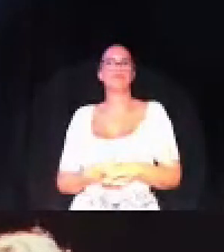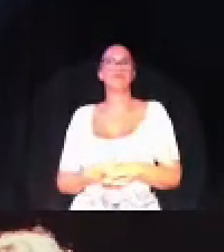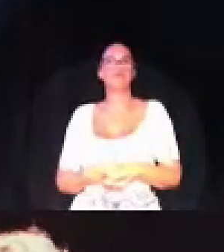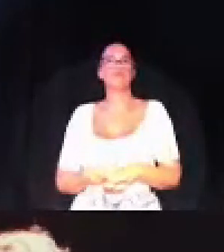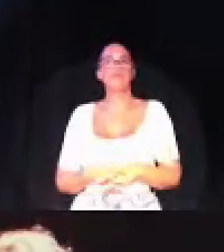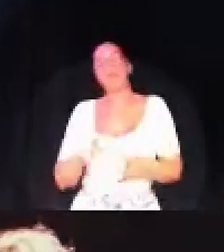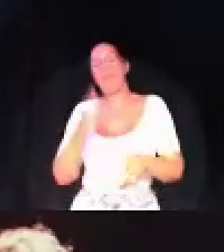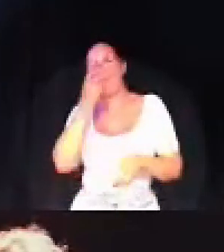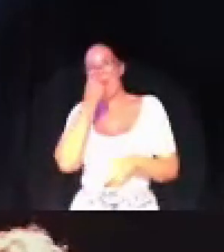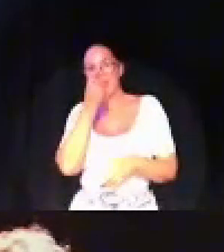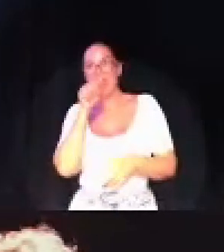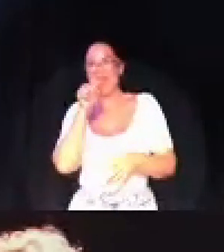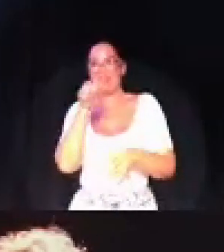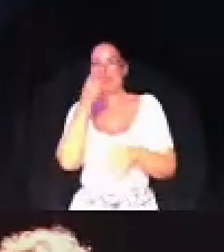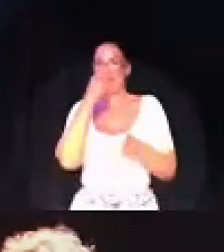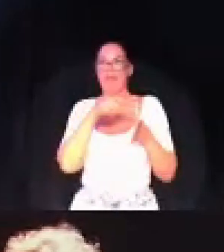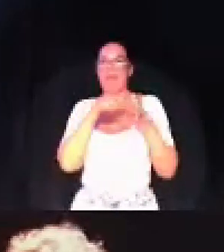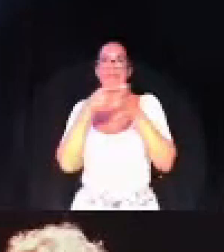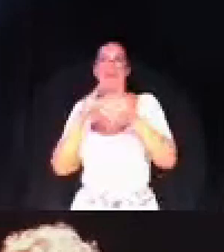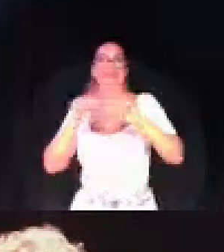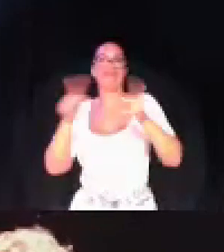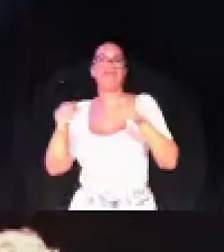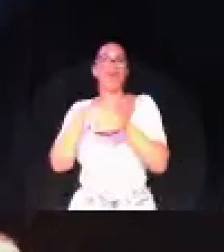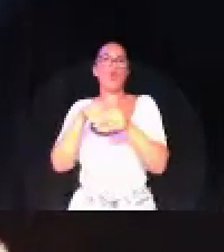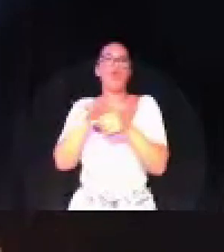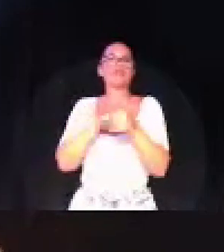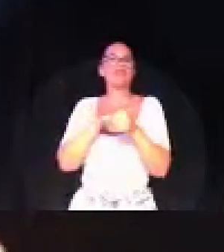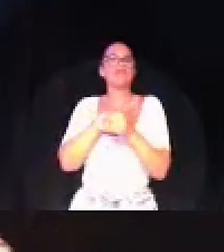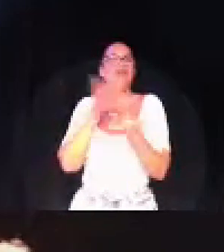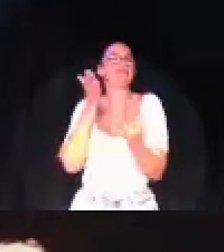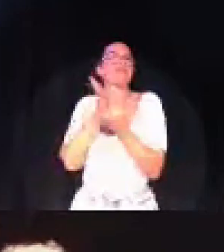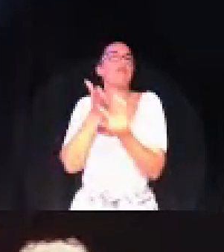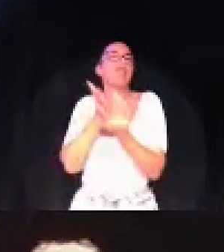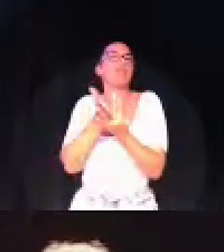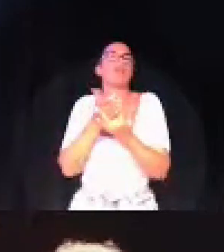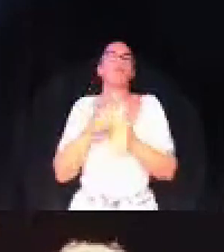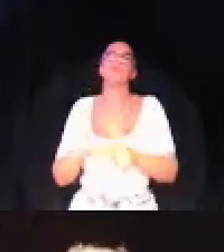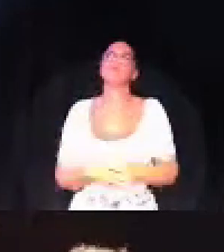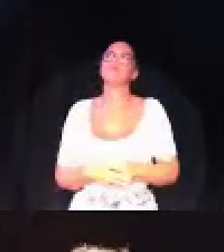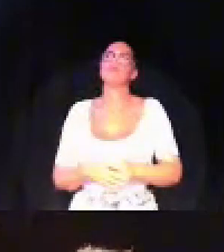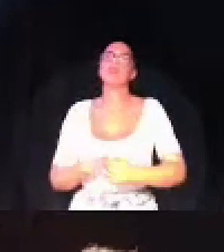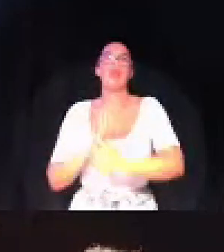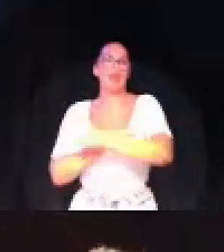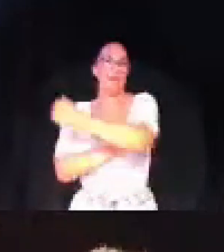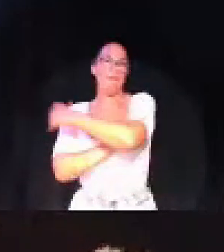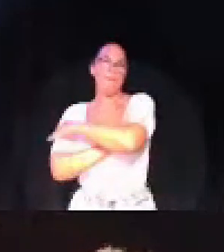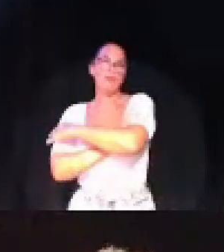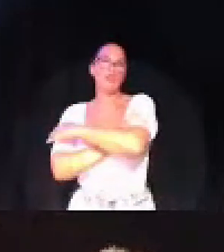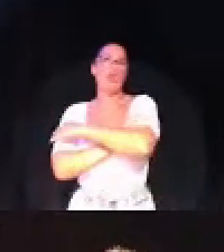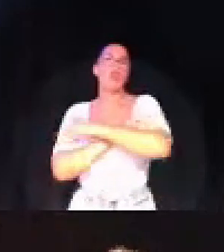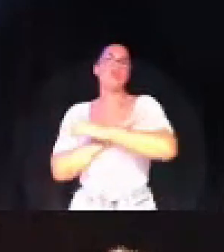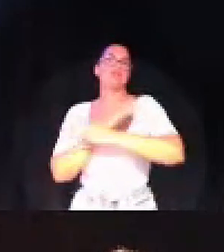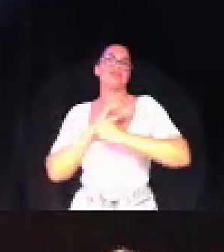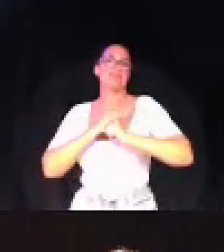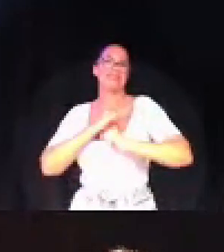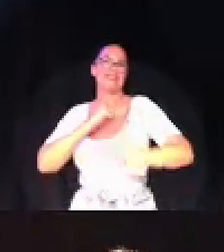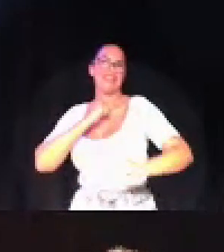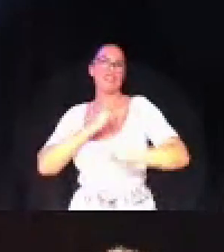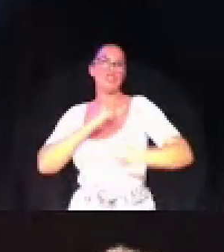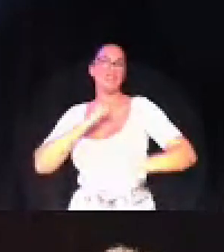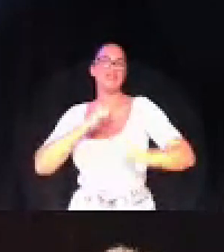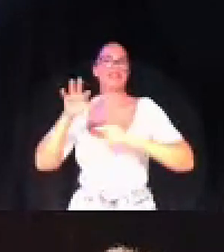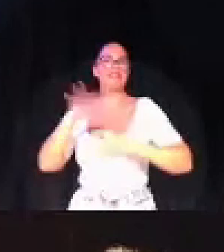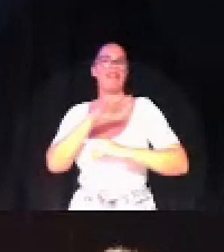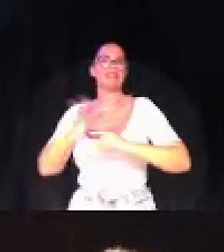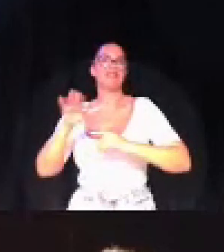applied in different contexts. Perhaps you could talk a little bit about that. That would be great. So I think the muscle tension sensors, there is an inherent instability.